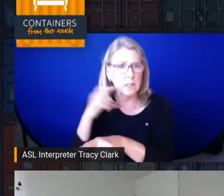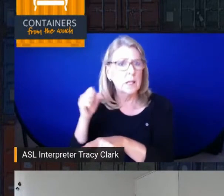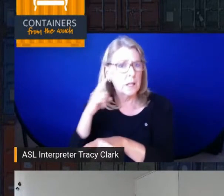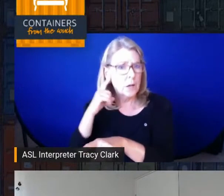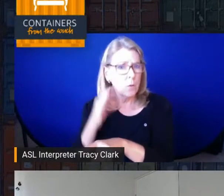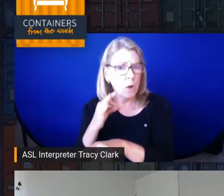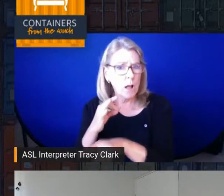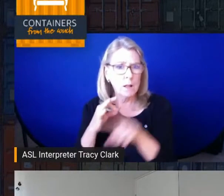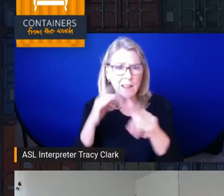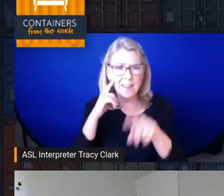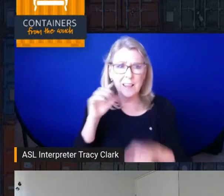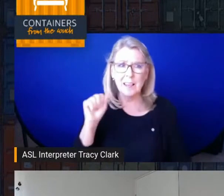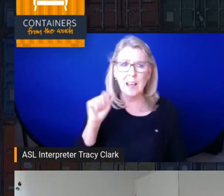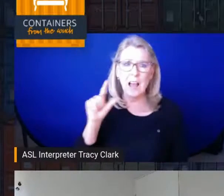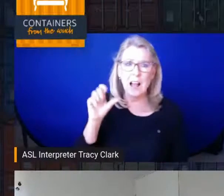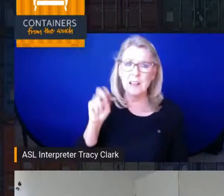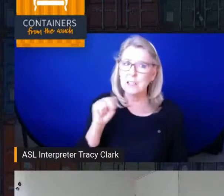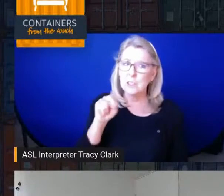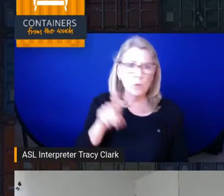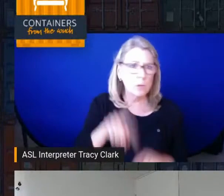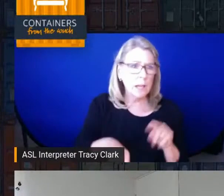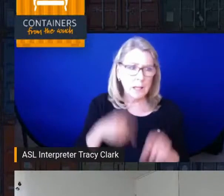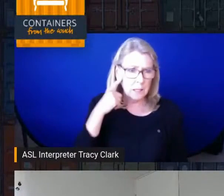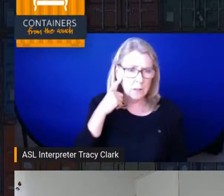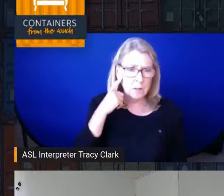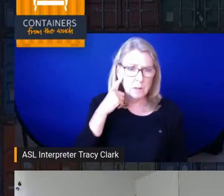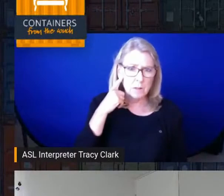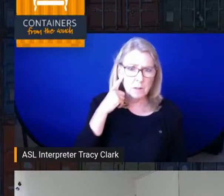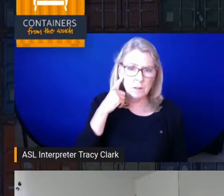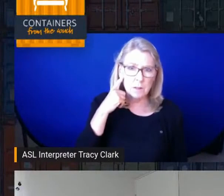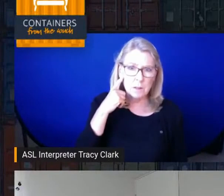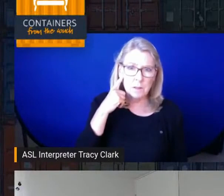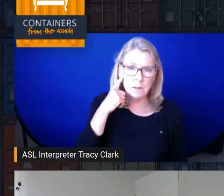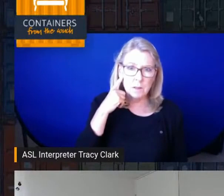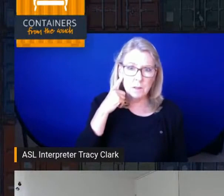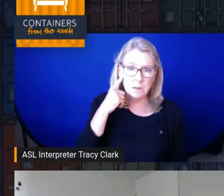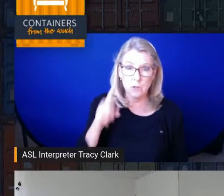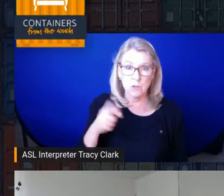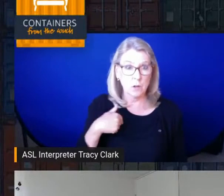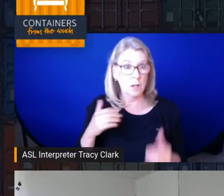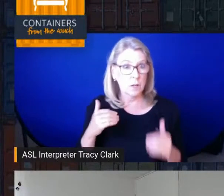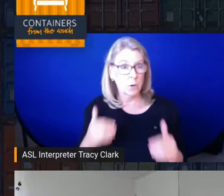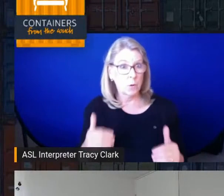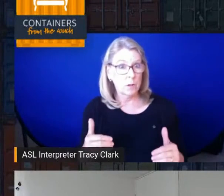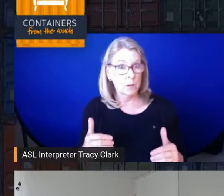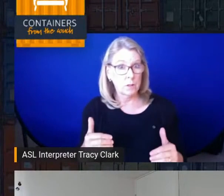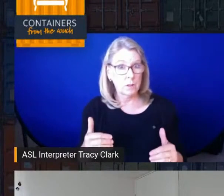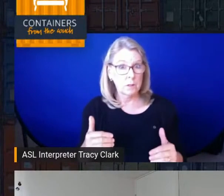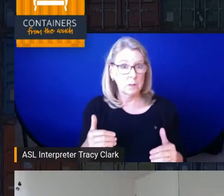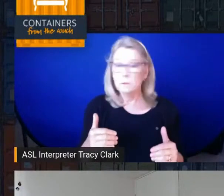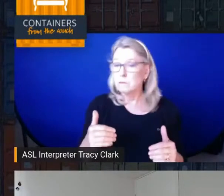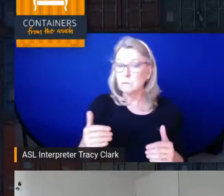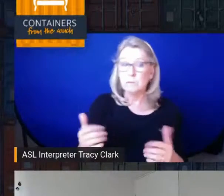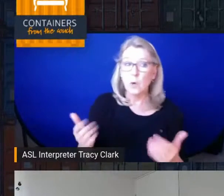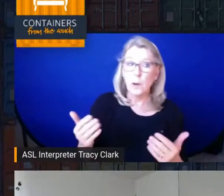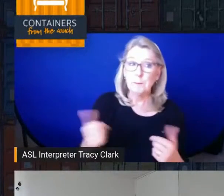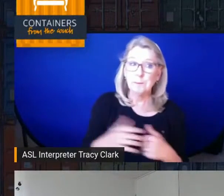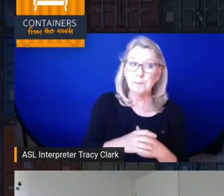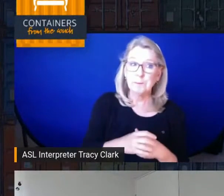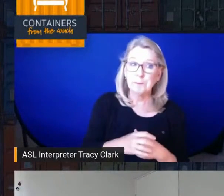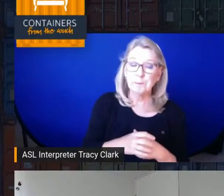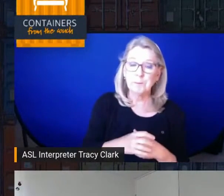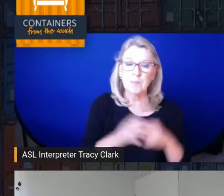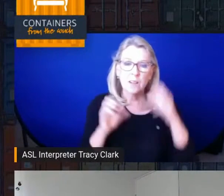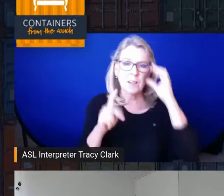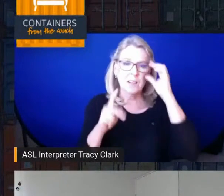your end, Alan, where you're having trouble. Okay, shall I keep going? Okay, go ahead, Keep Zachary, going. Then. Okay, cool.